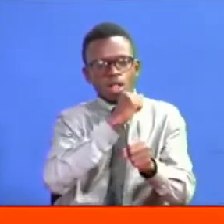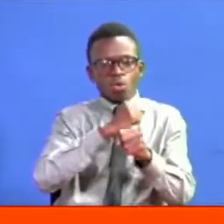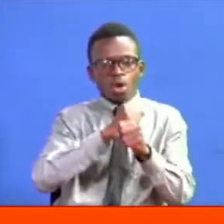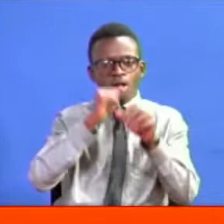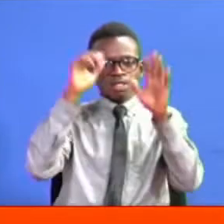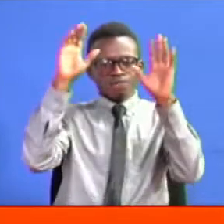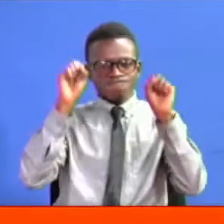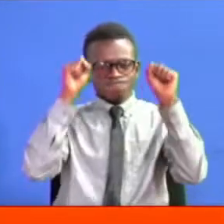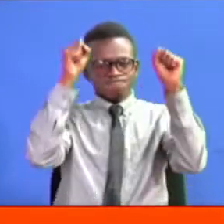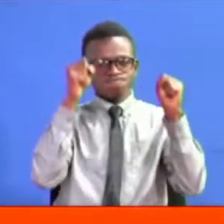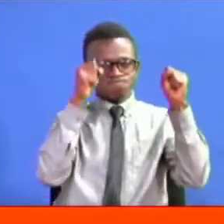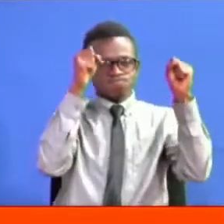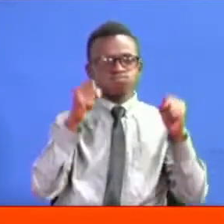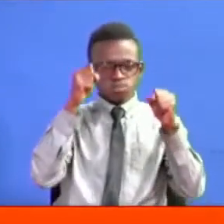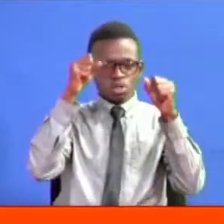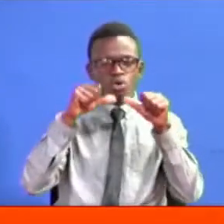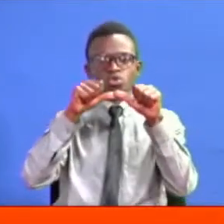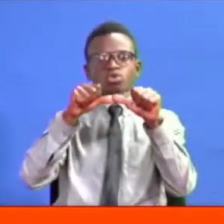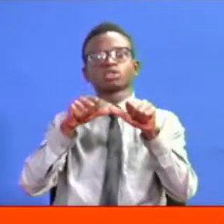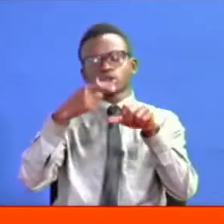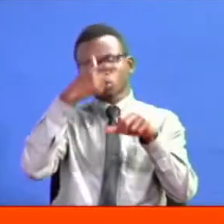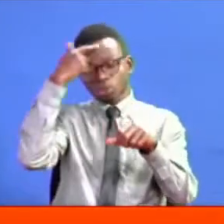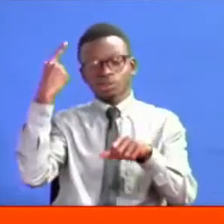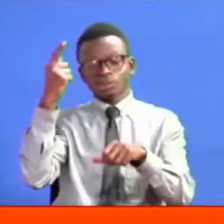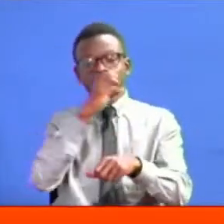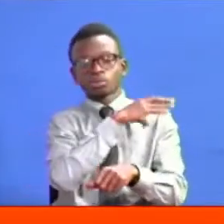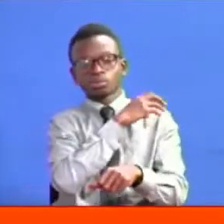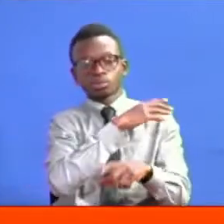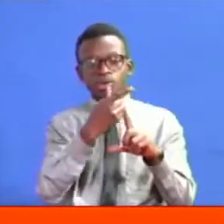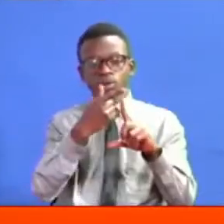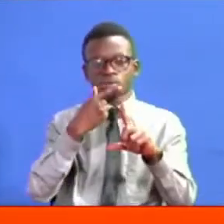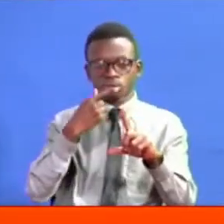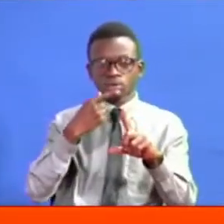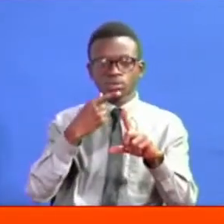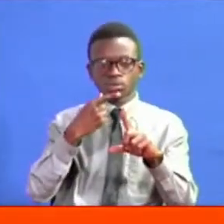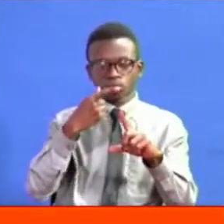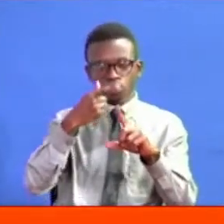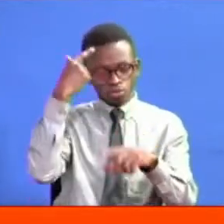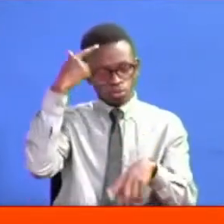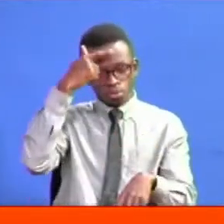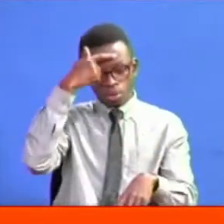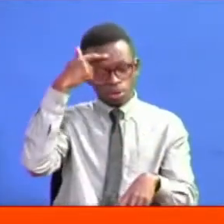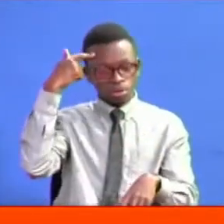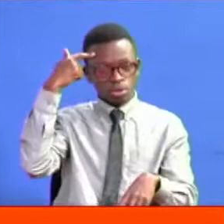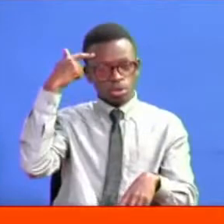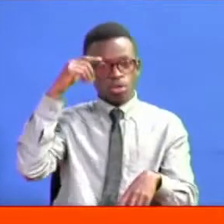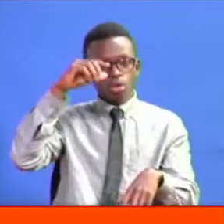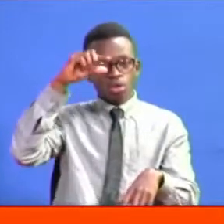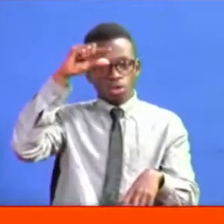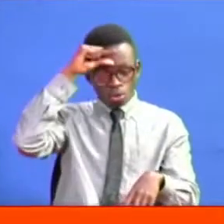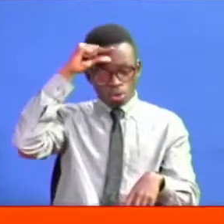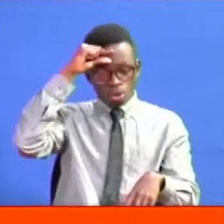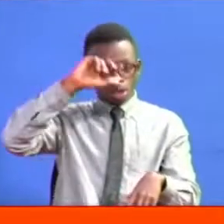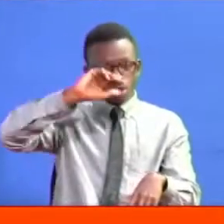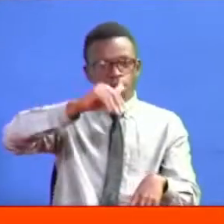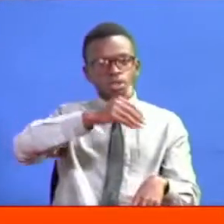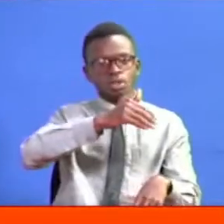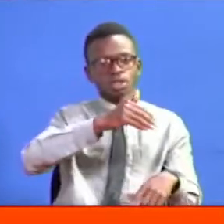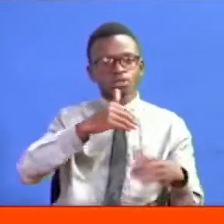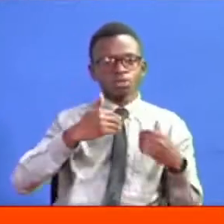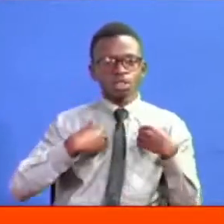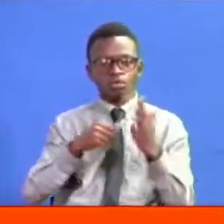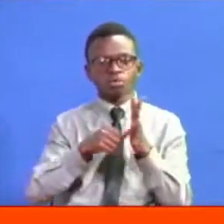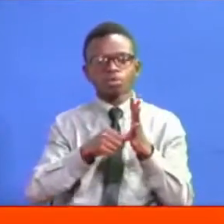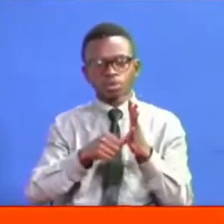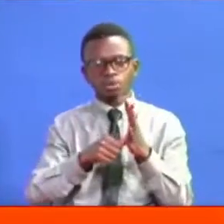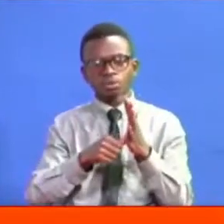been prevalent as they complain over non-adherence of their rights, with the county government shifting blame to the national government